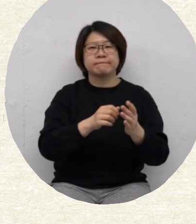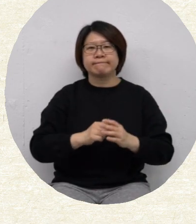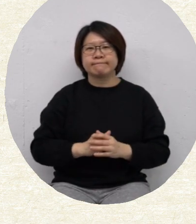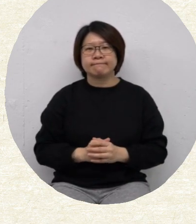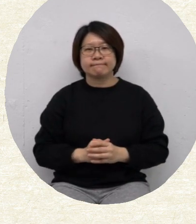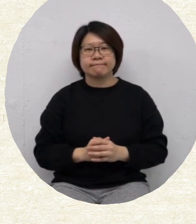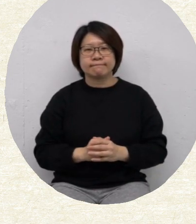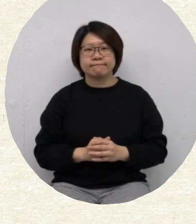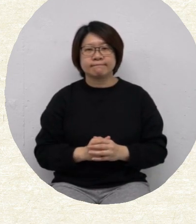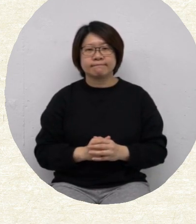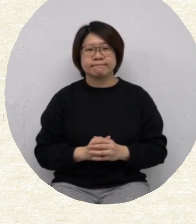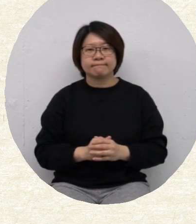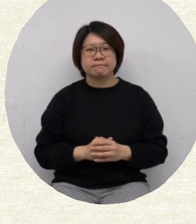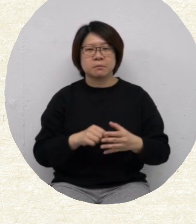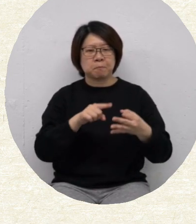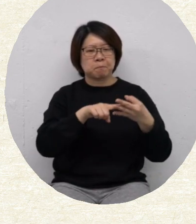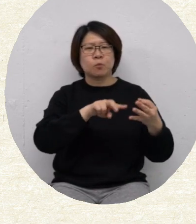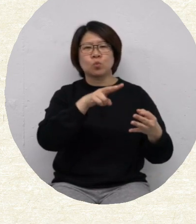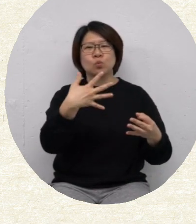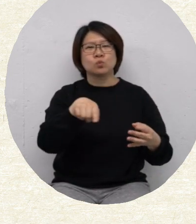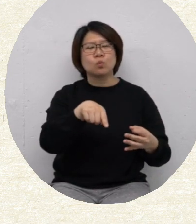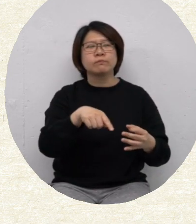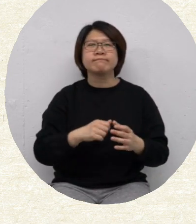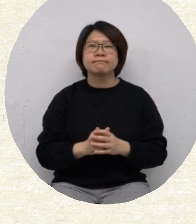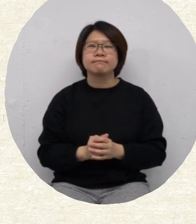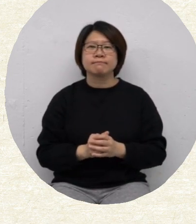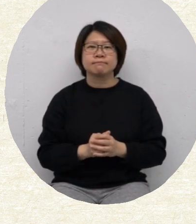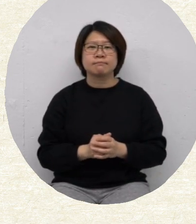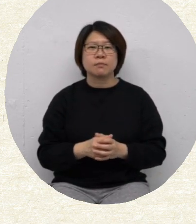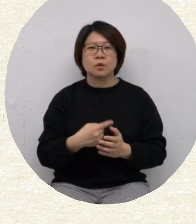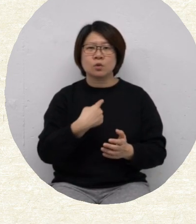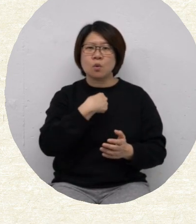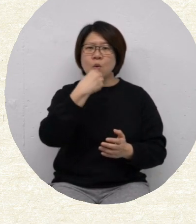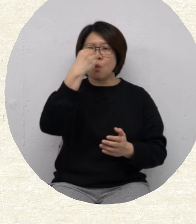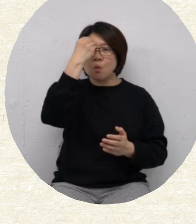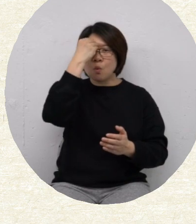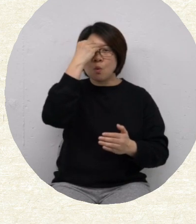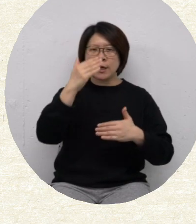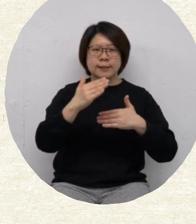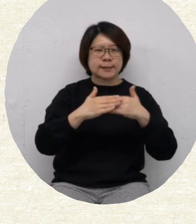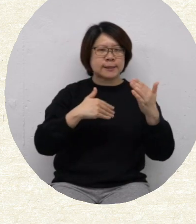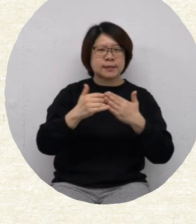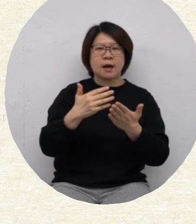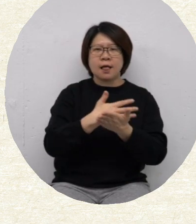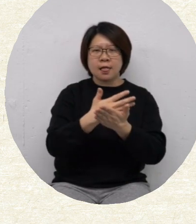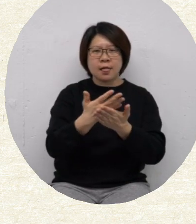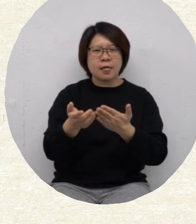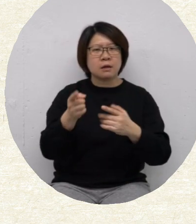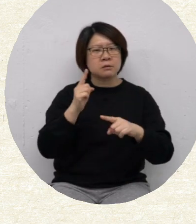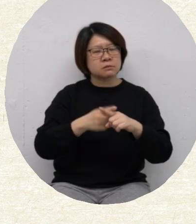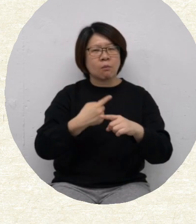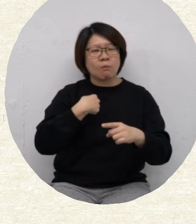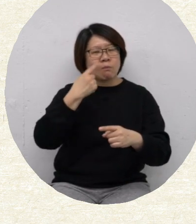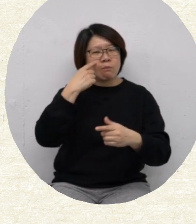why I hadn't noticed the traditional Asian woodblock prints that were all around me while living in Korea.